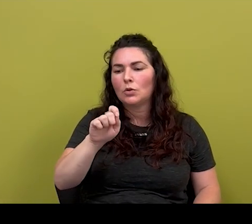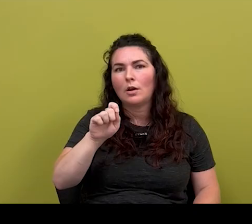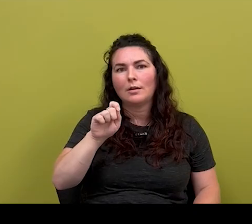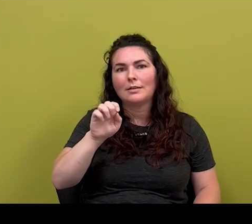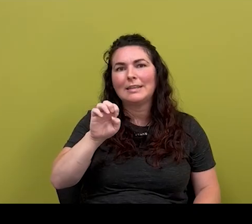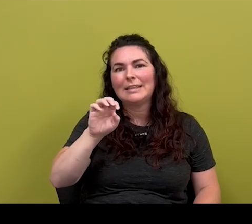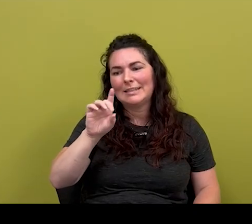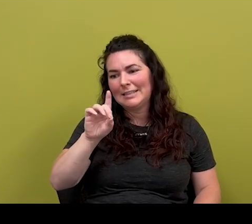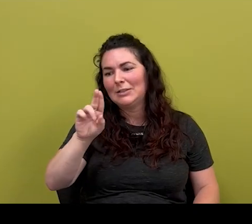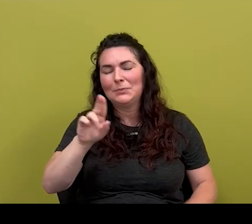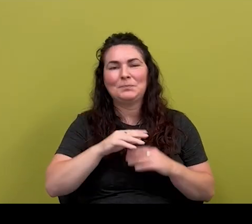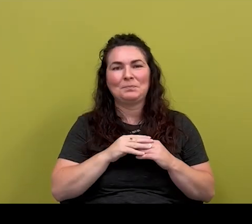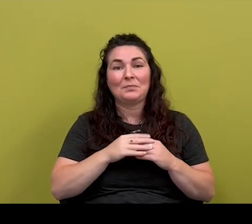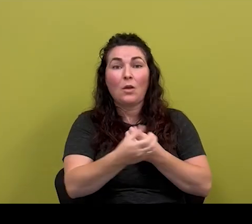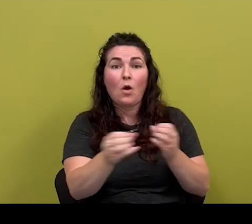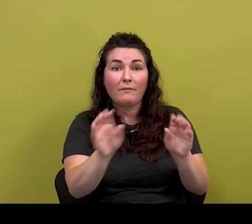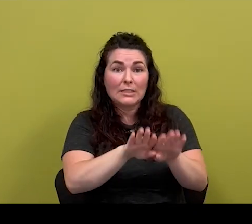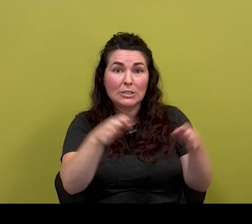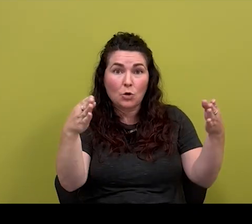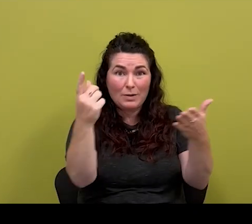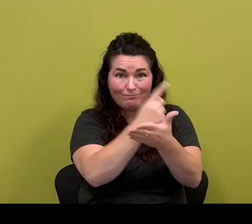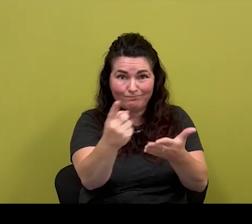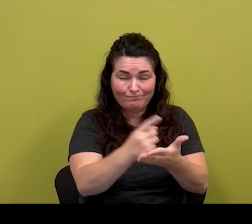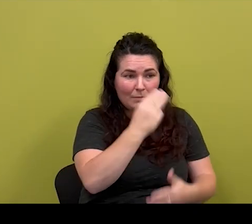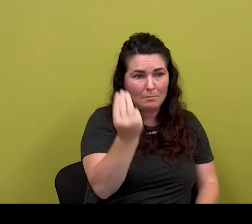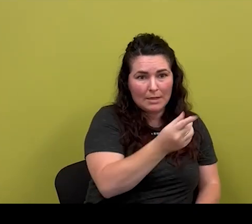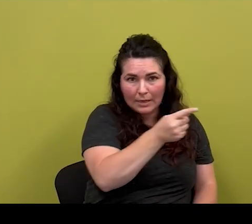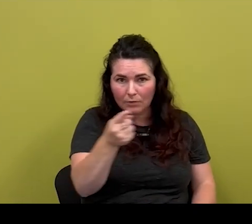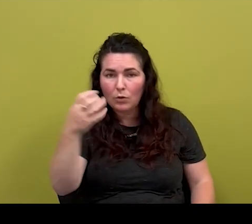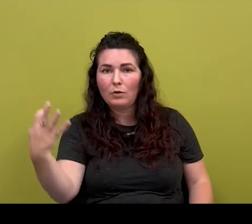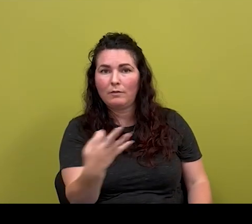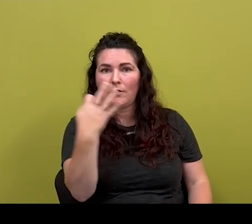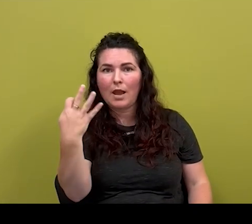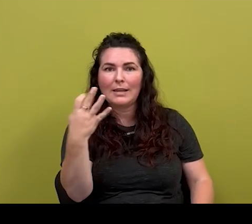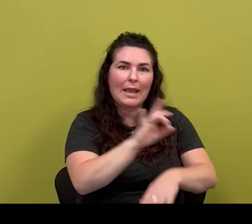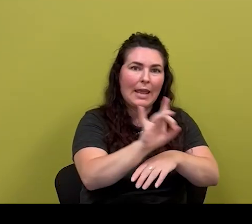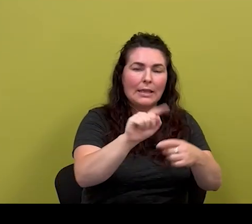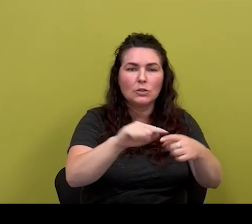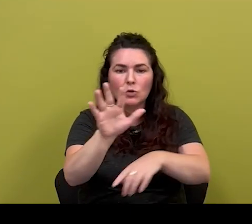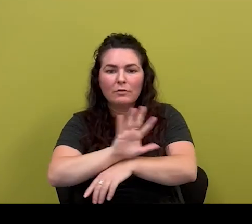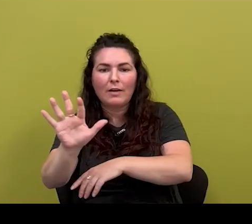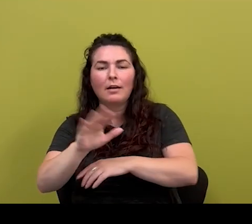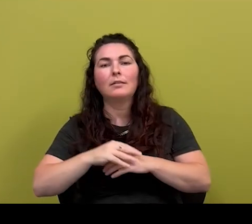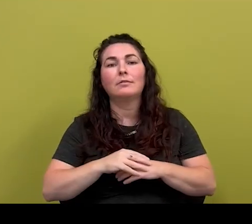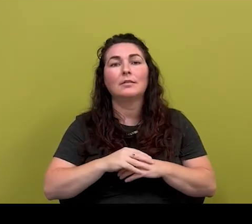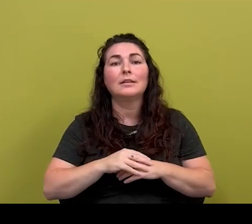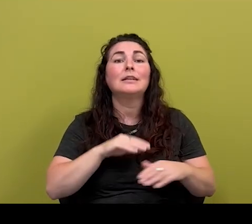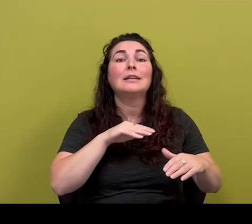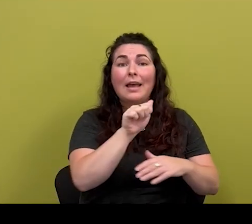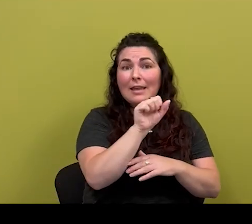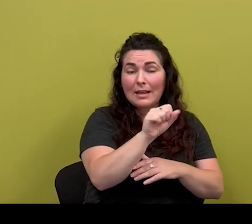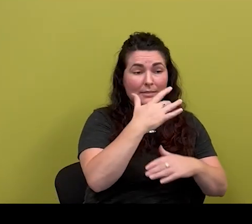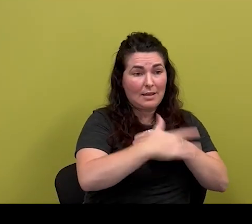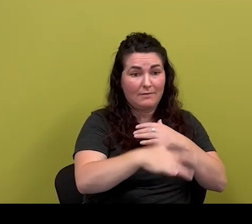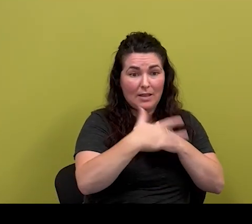slds@osu.edu. Our office is open weekdays from 8 a.m. to 5 p.m., and access specialists are available for drop-in appointments from